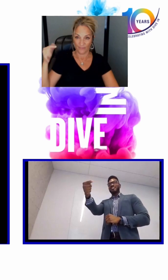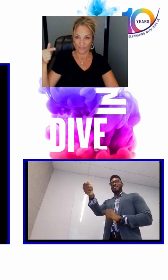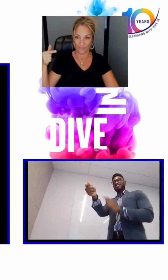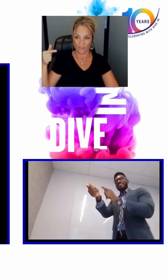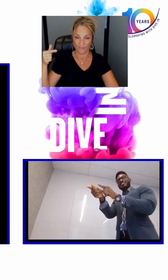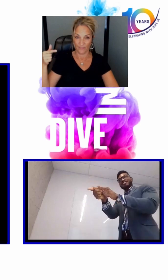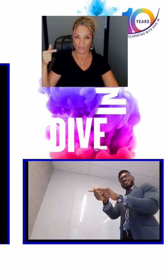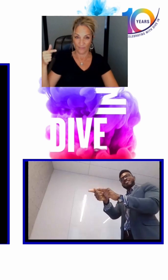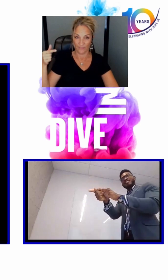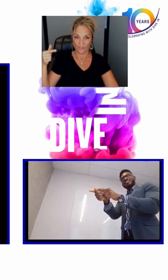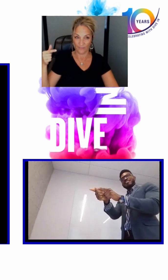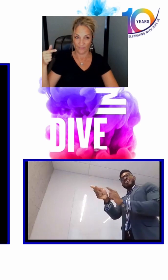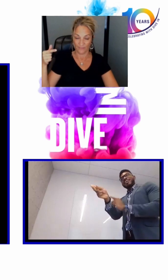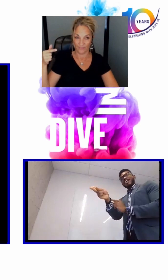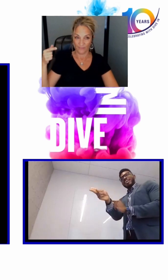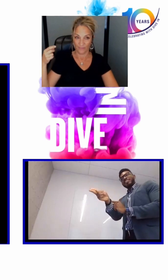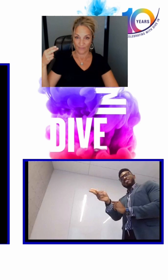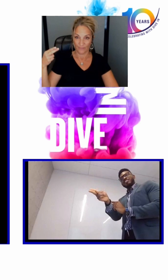G,